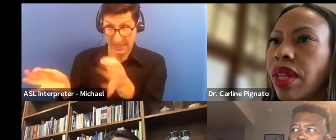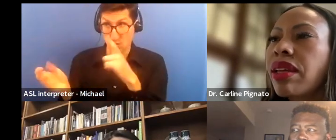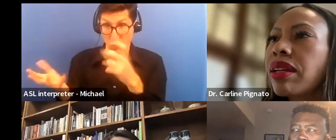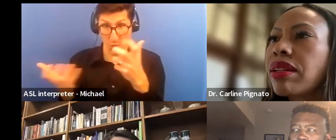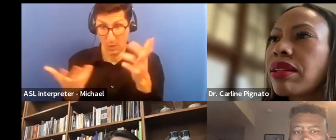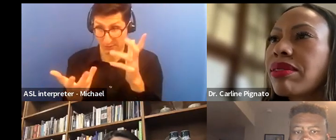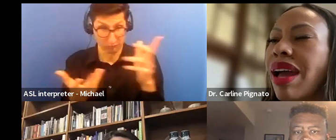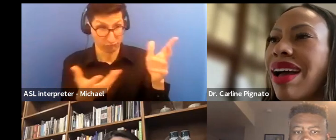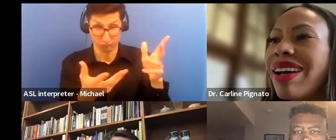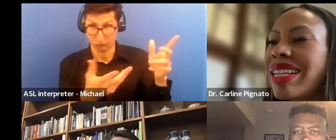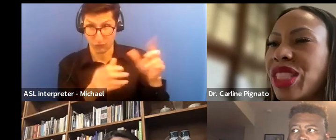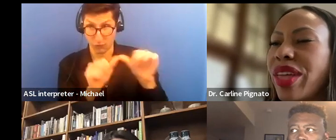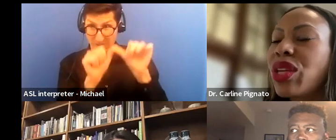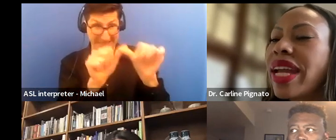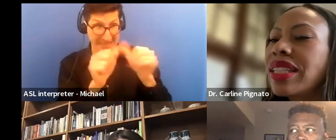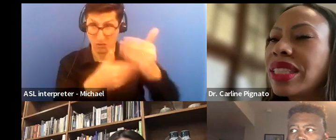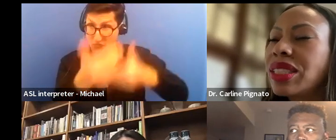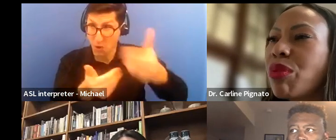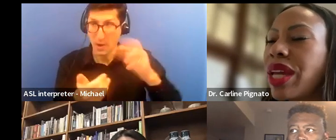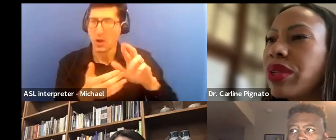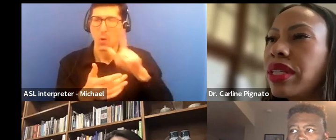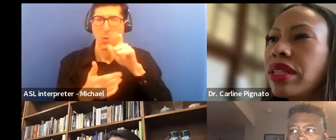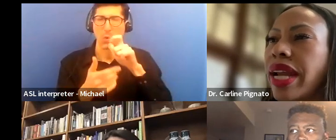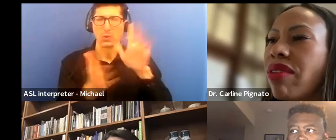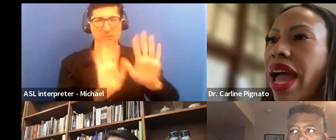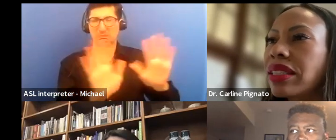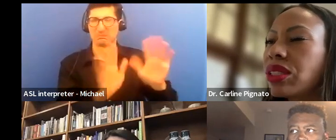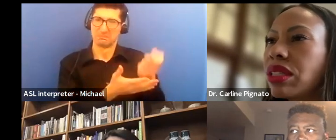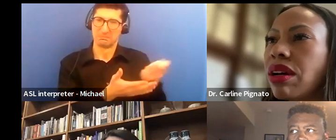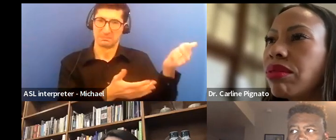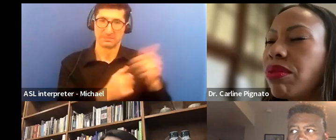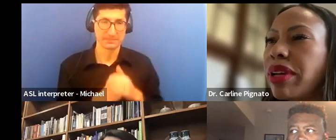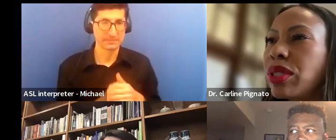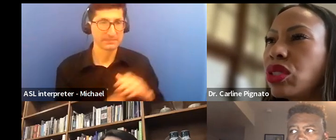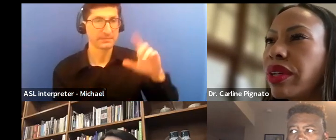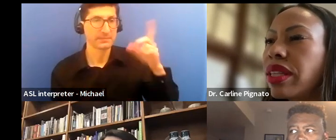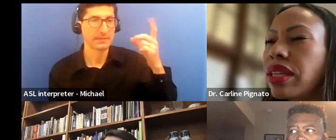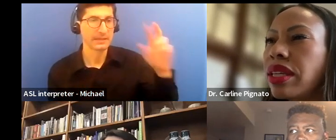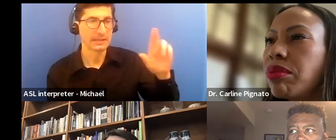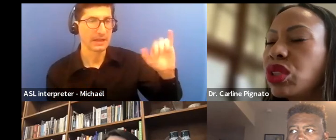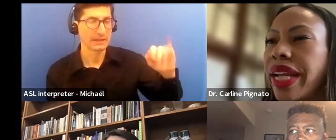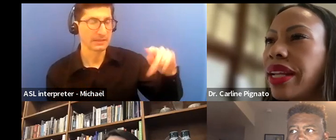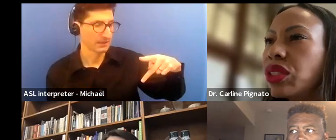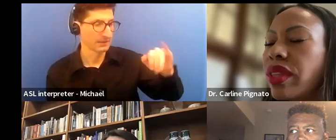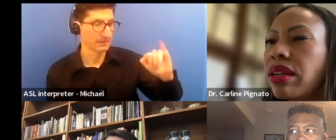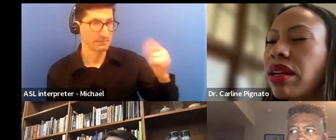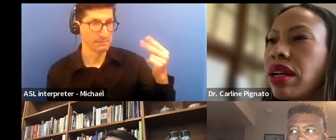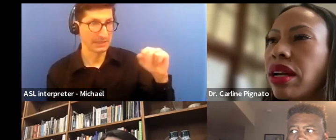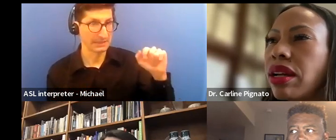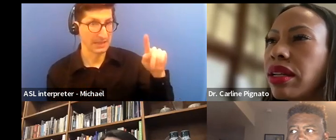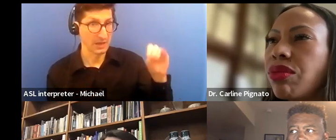Can I answer your question? Yes, thank you. And is this something we could have access of maybe during the training, so